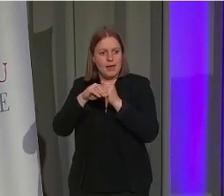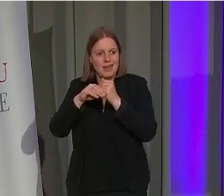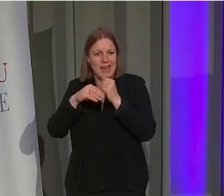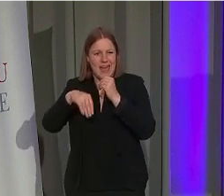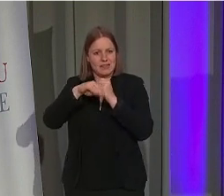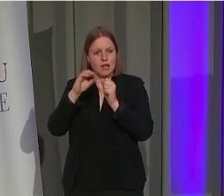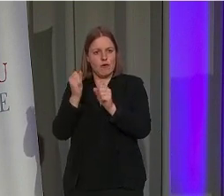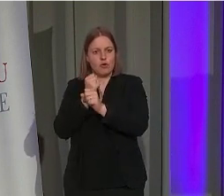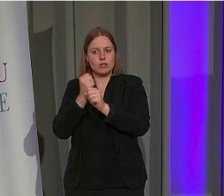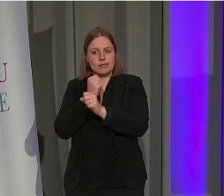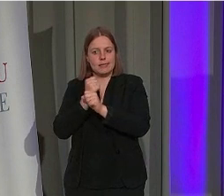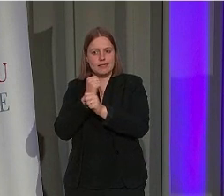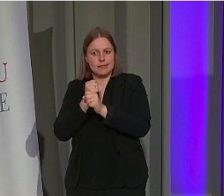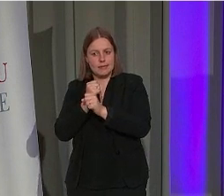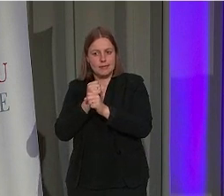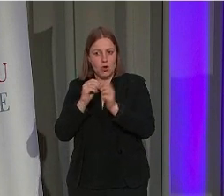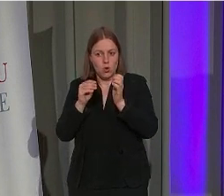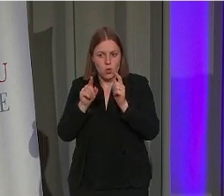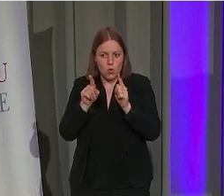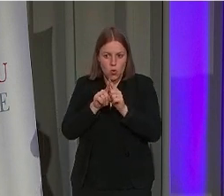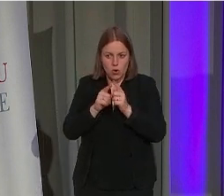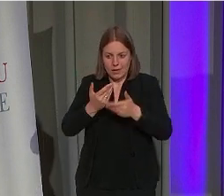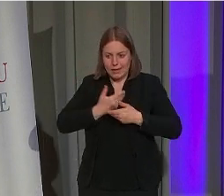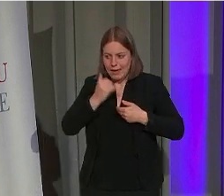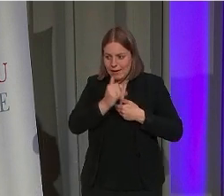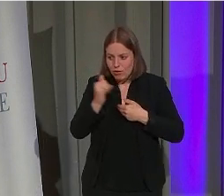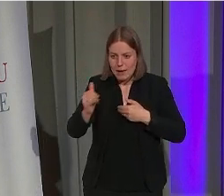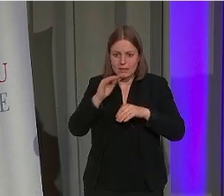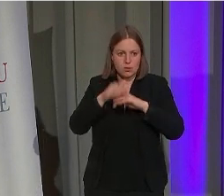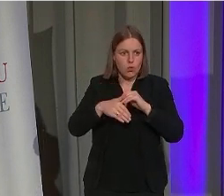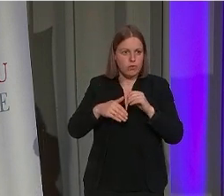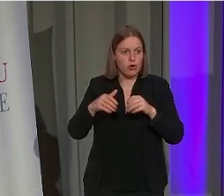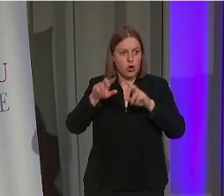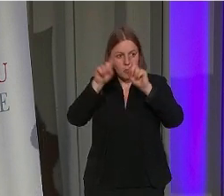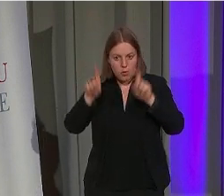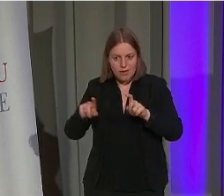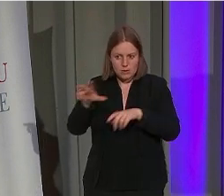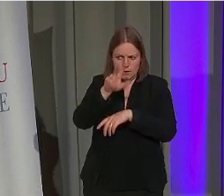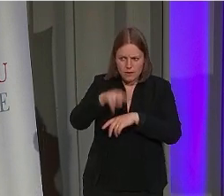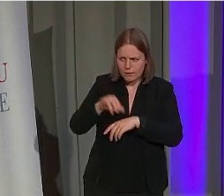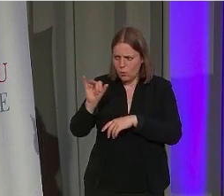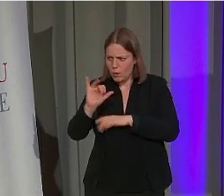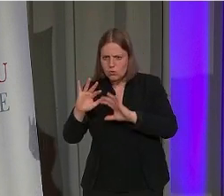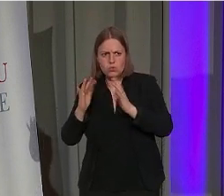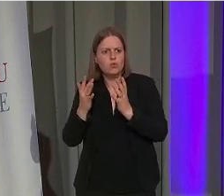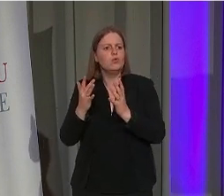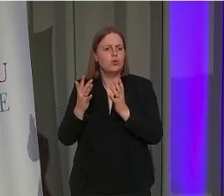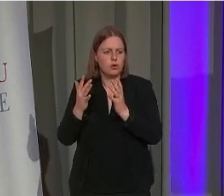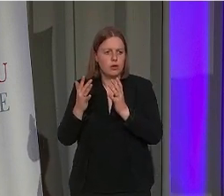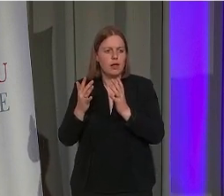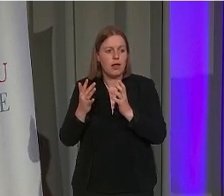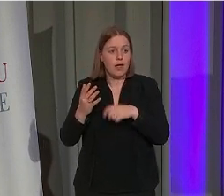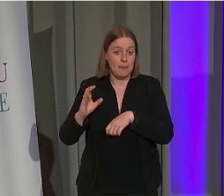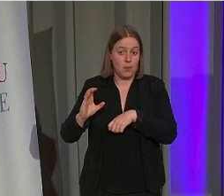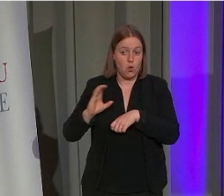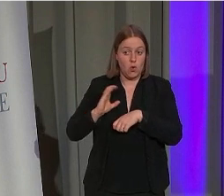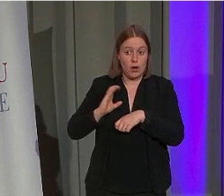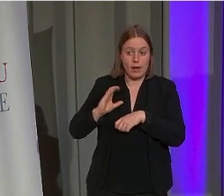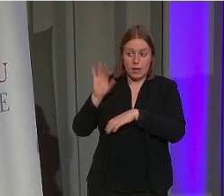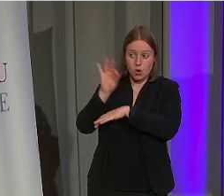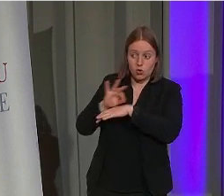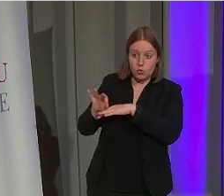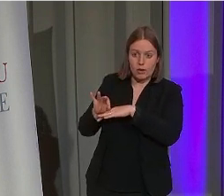you still have that extra layer of information, providing information on the province of West Flanders in general.